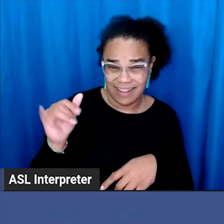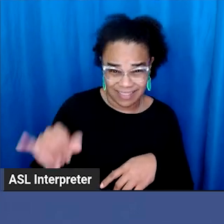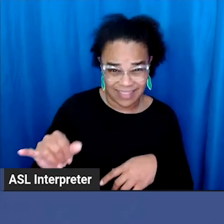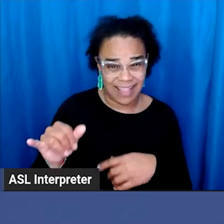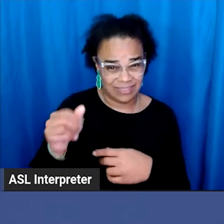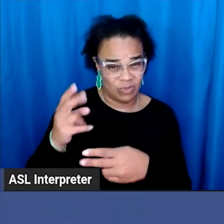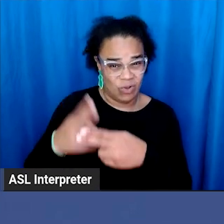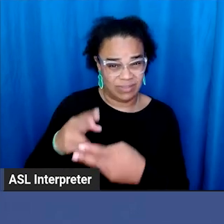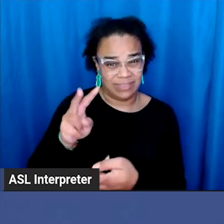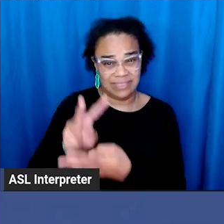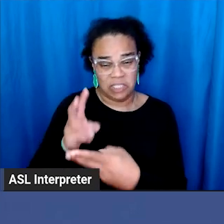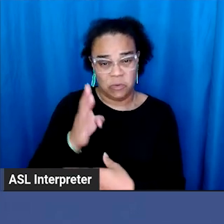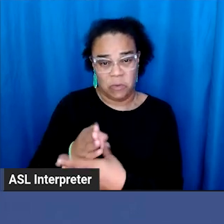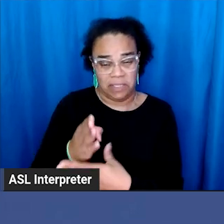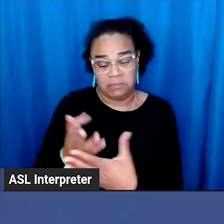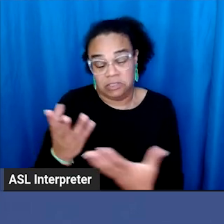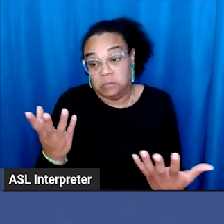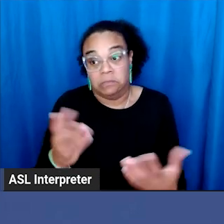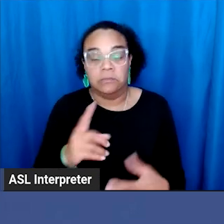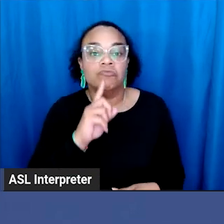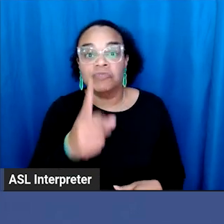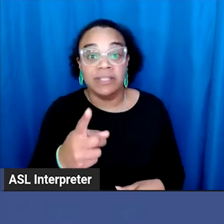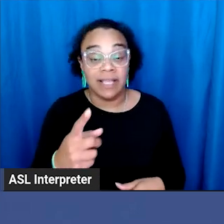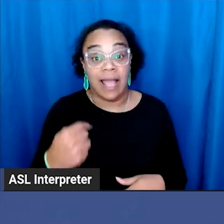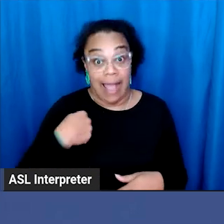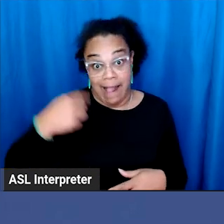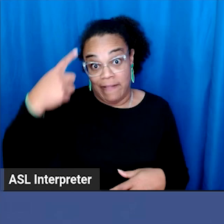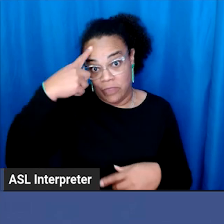harassment? So what was something minor to me